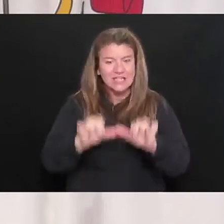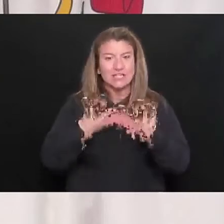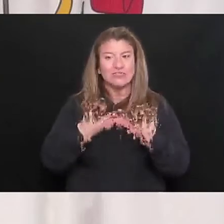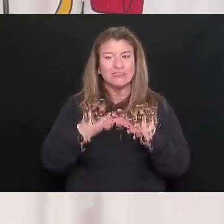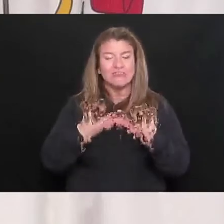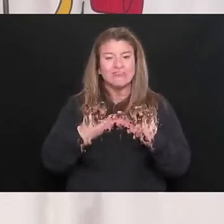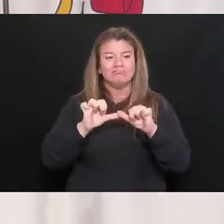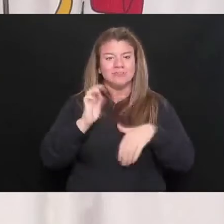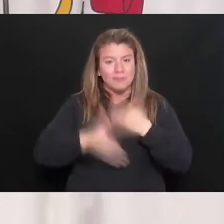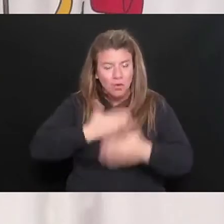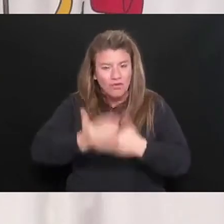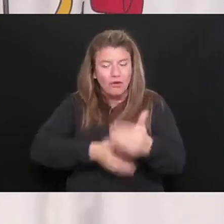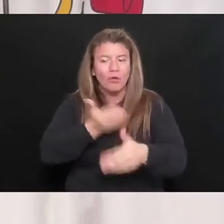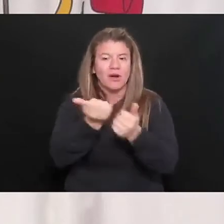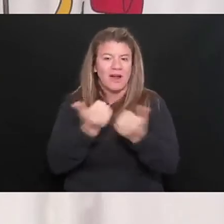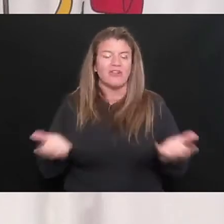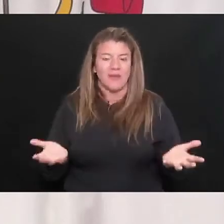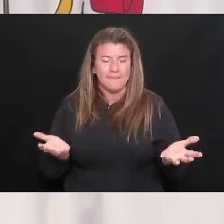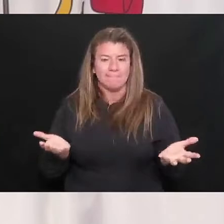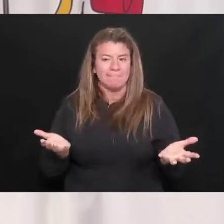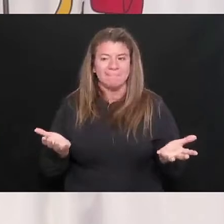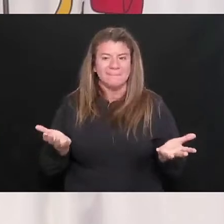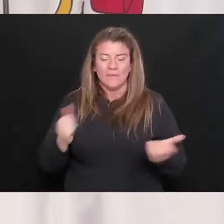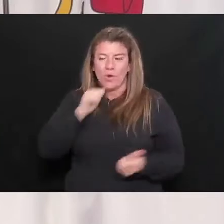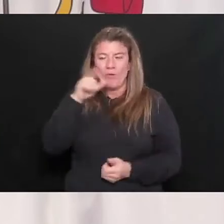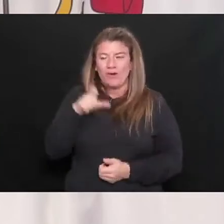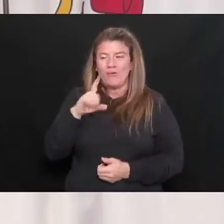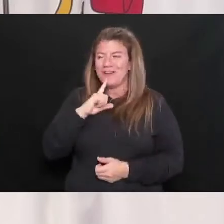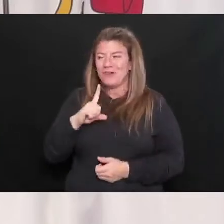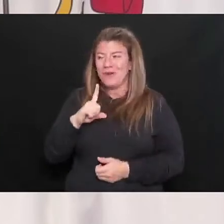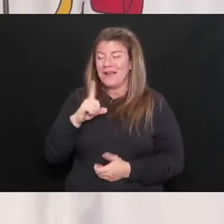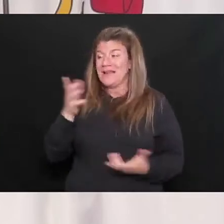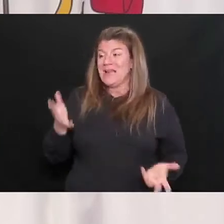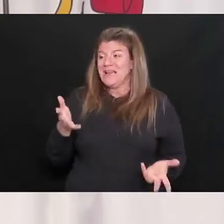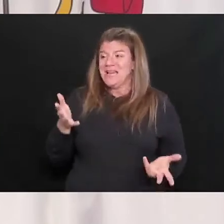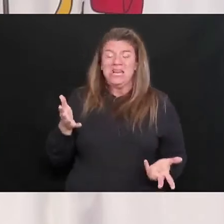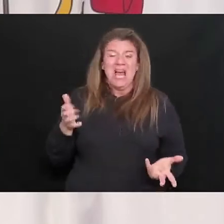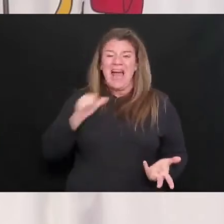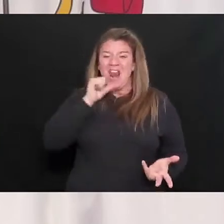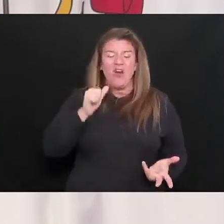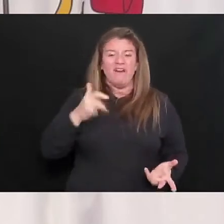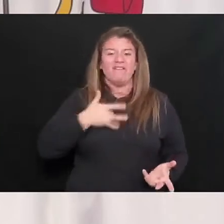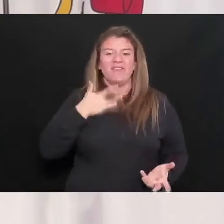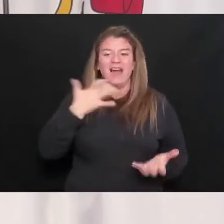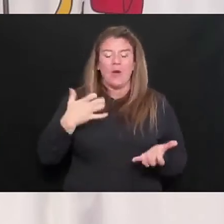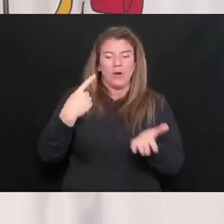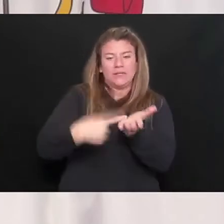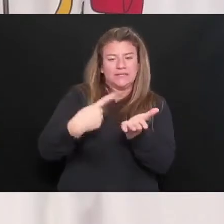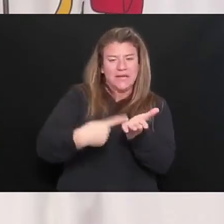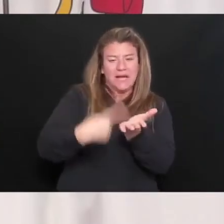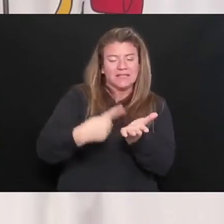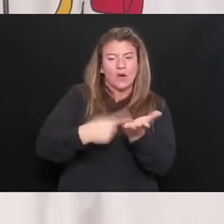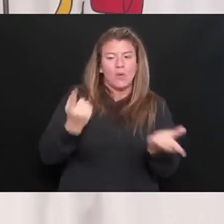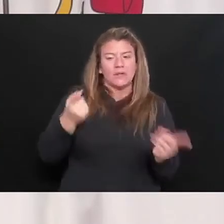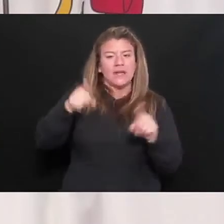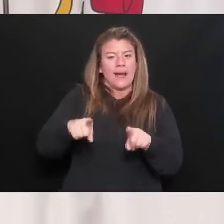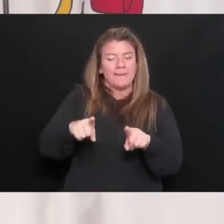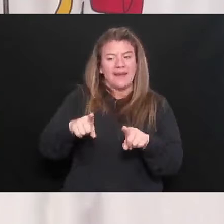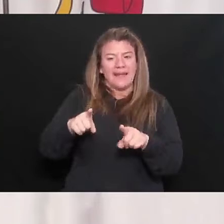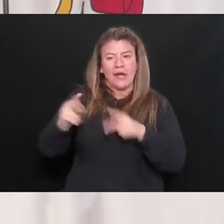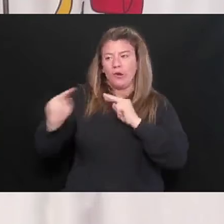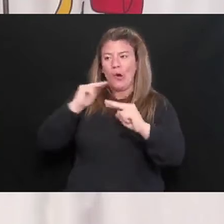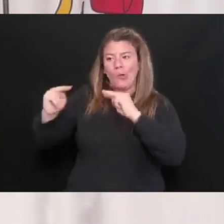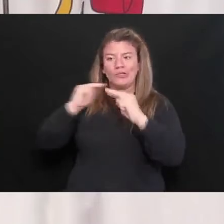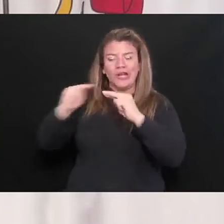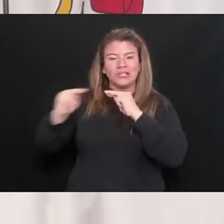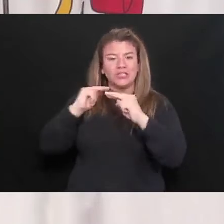to move forward and everything. And we don't really need to be. I surely don't think that I ought to be discussing, what's going on in negotiations